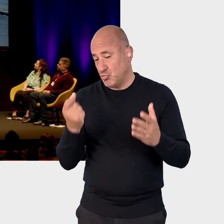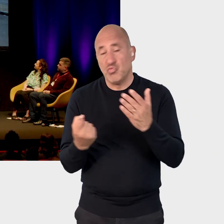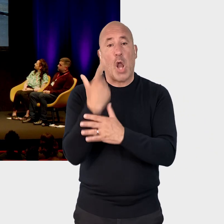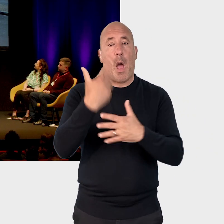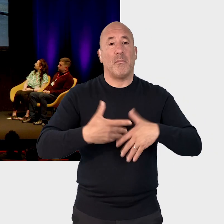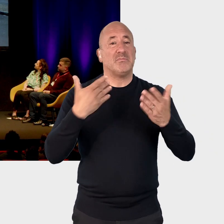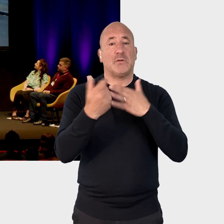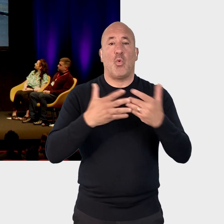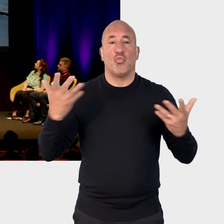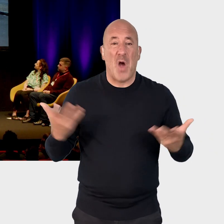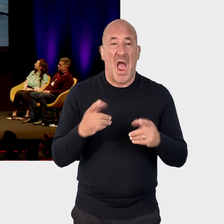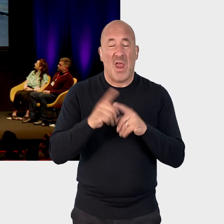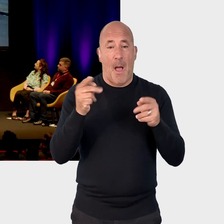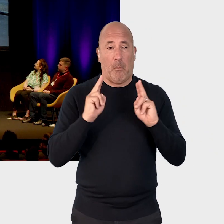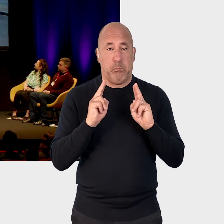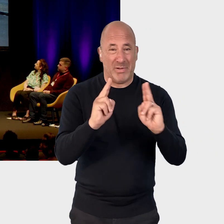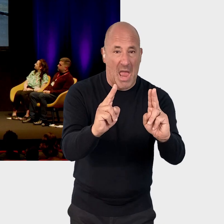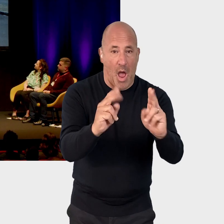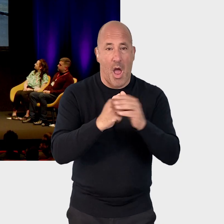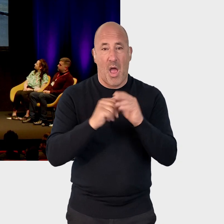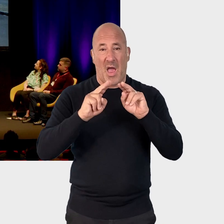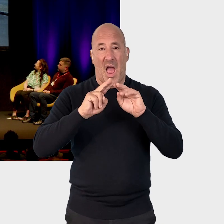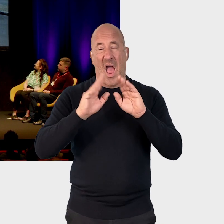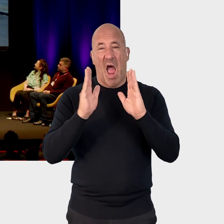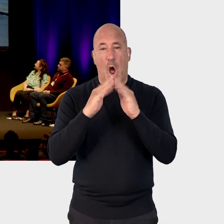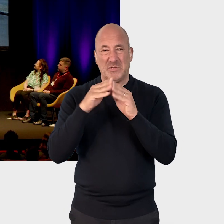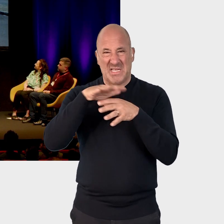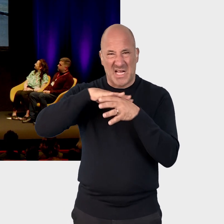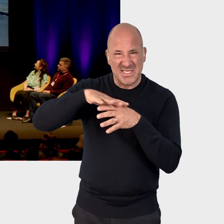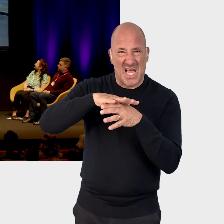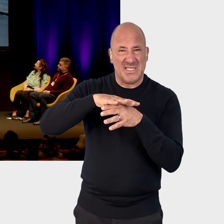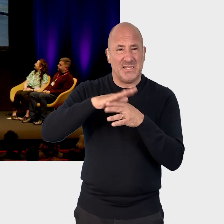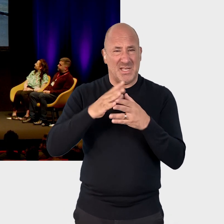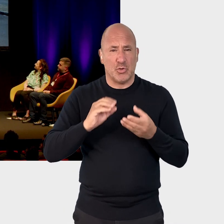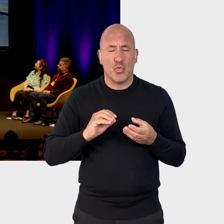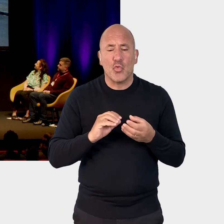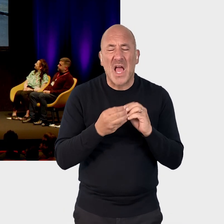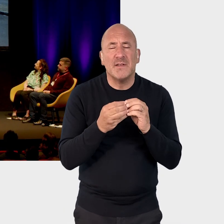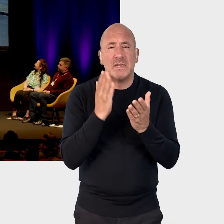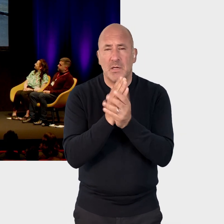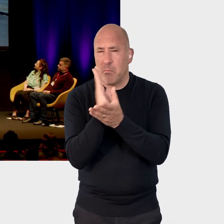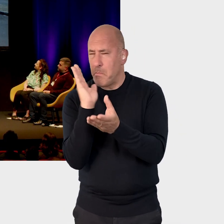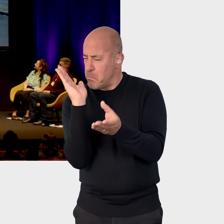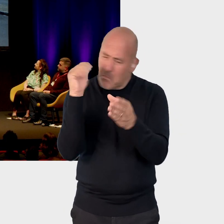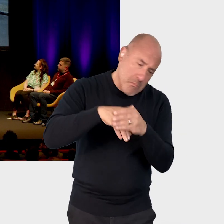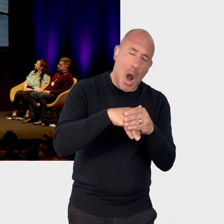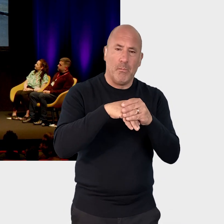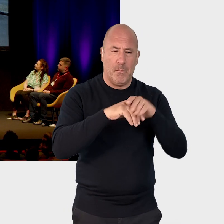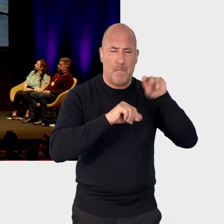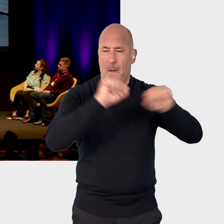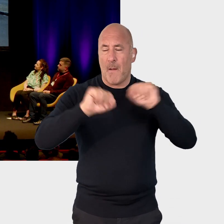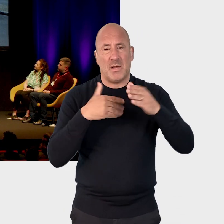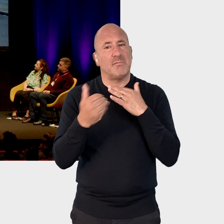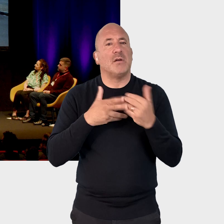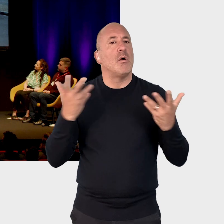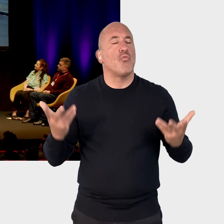idea that art road trip can turn up in unexpected places. From pier fronts to housing estates, ensuring that